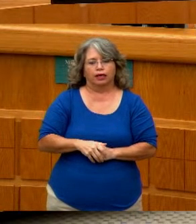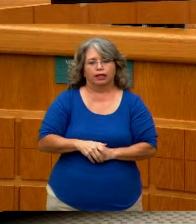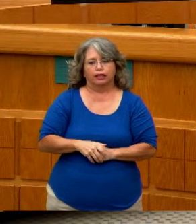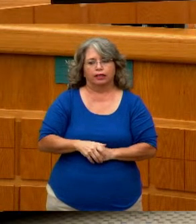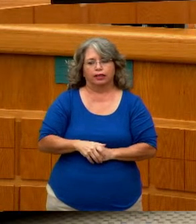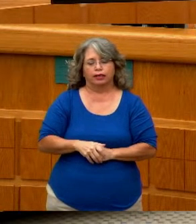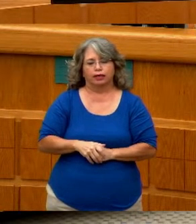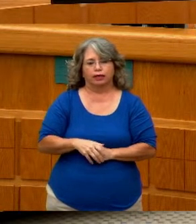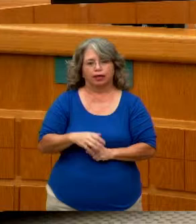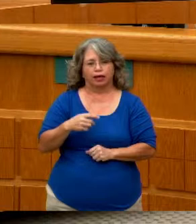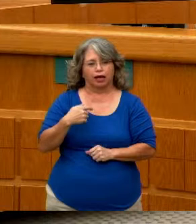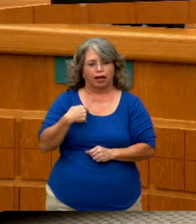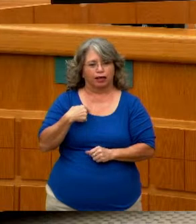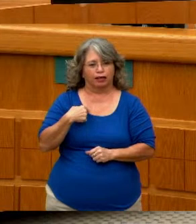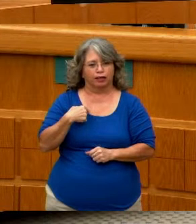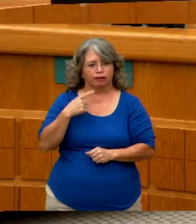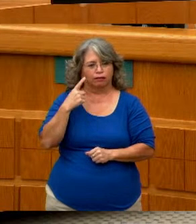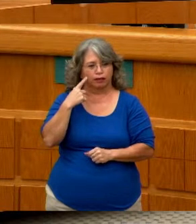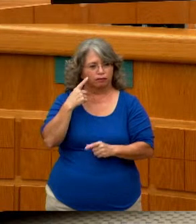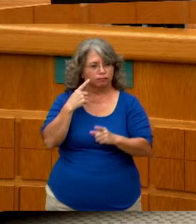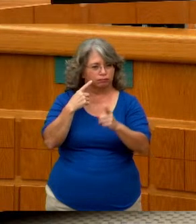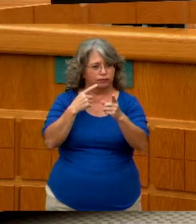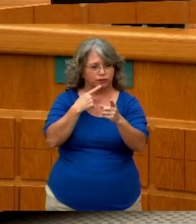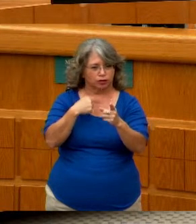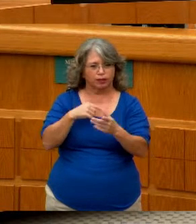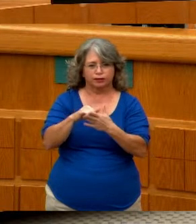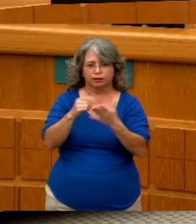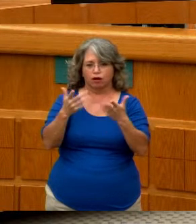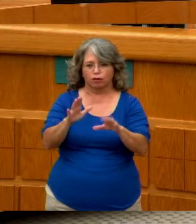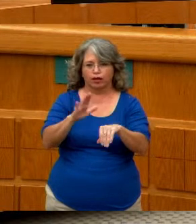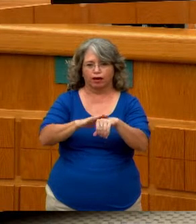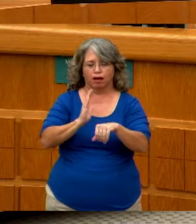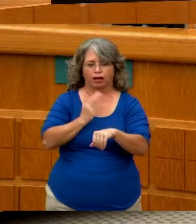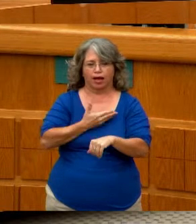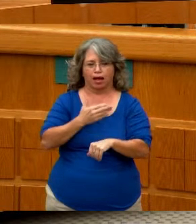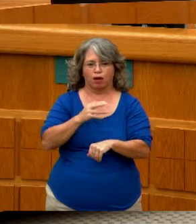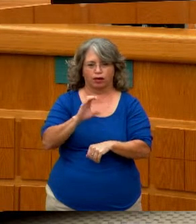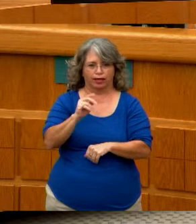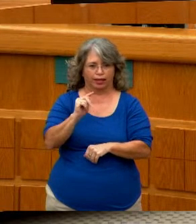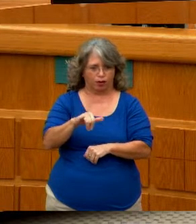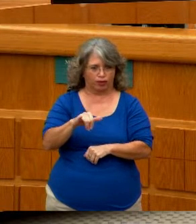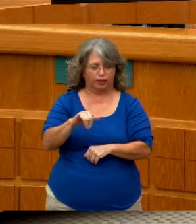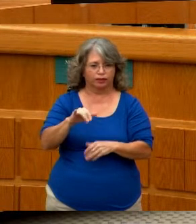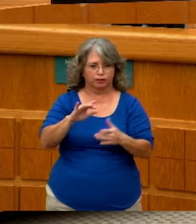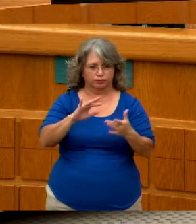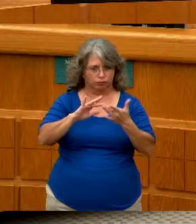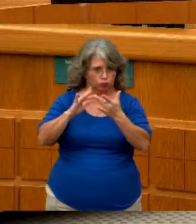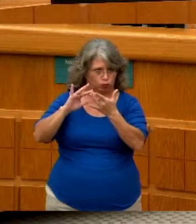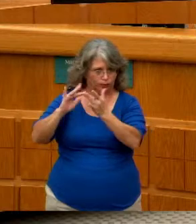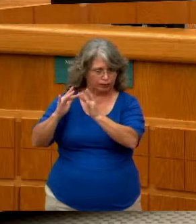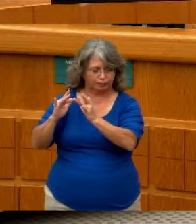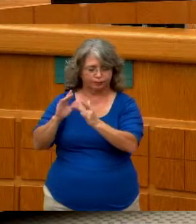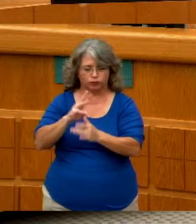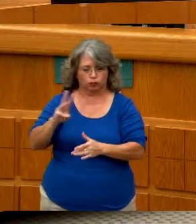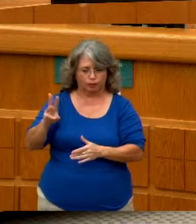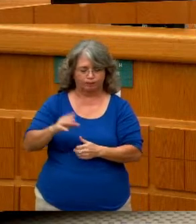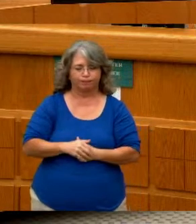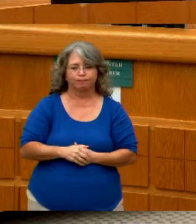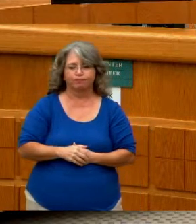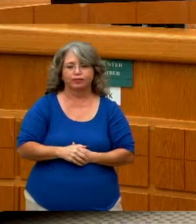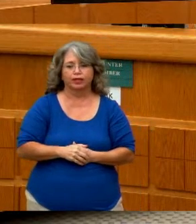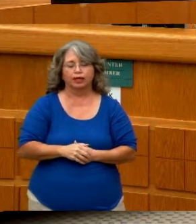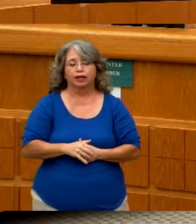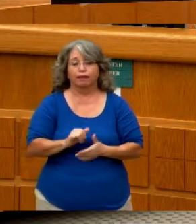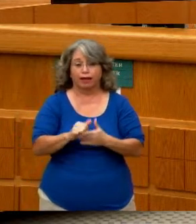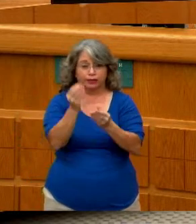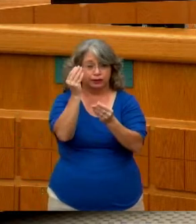little bit of a link a message that's already on our Nueces County website. So you don't have to look very hard. Anyway, that